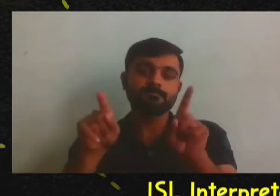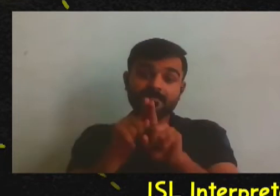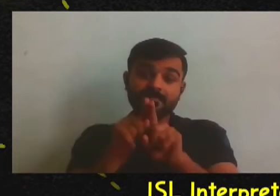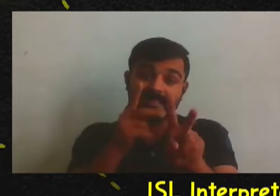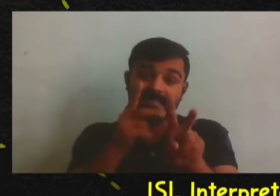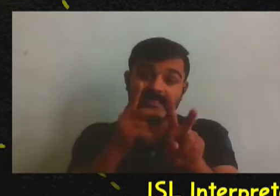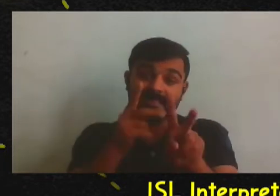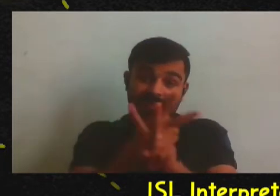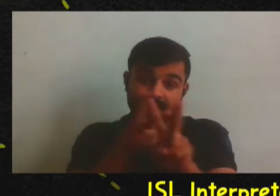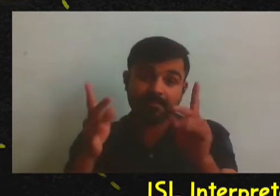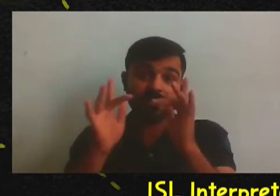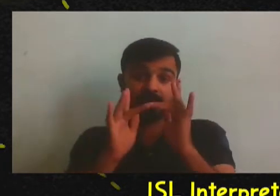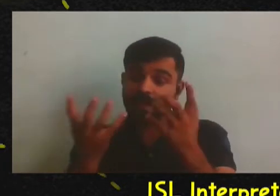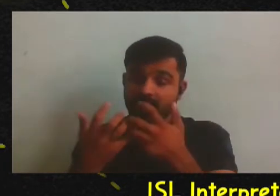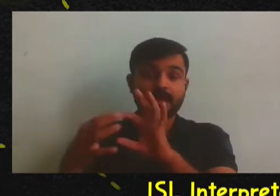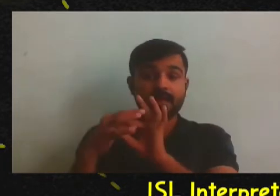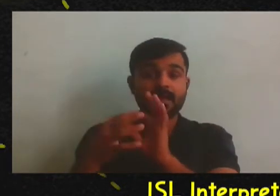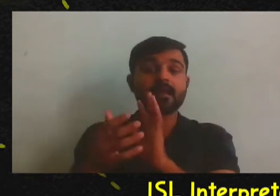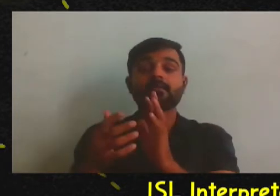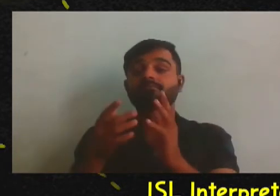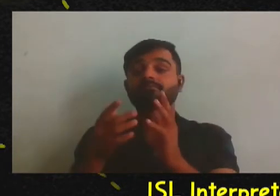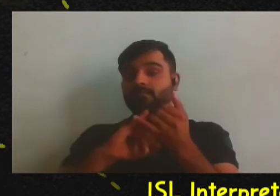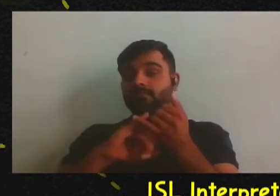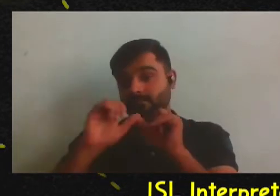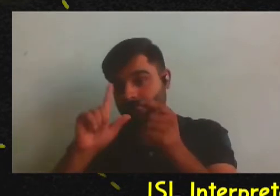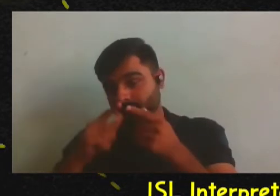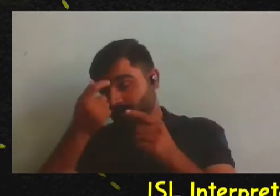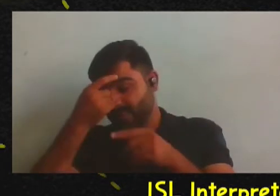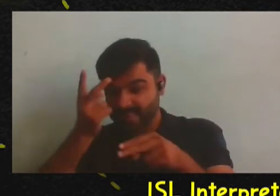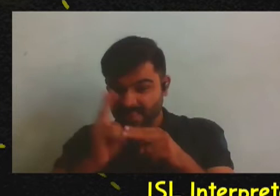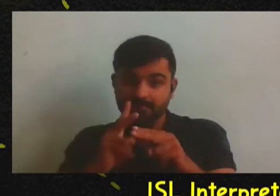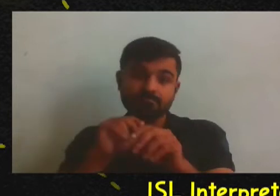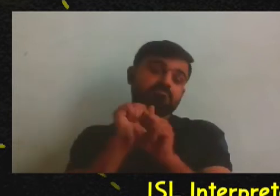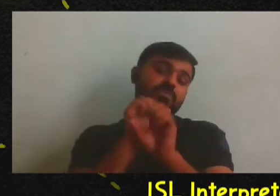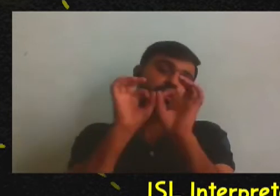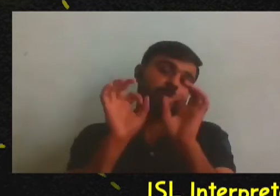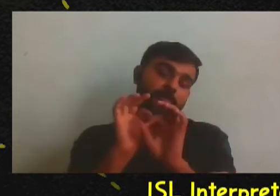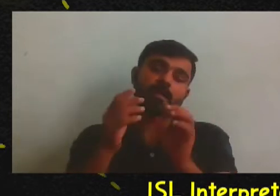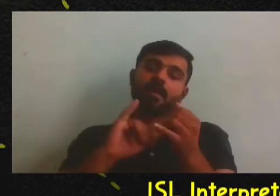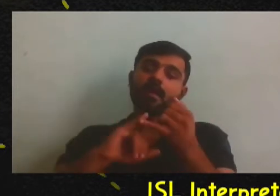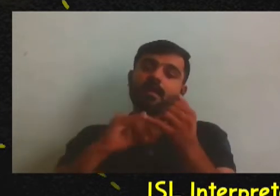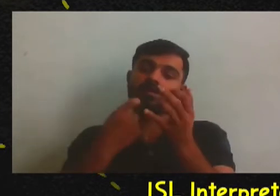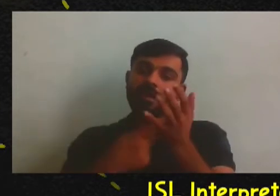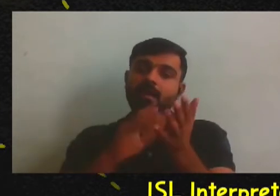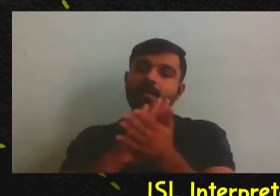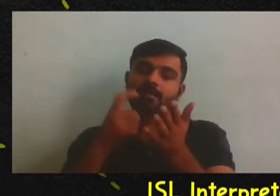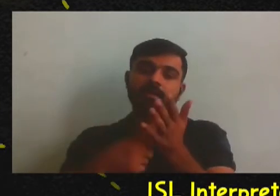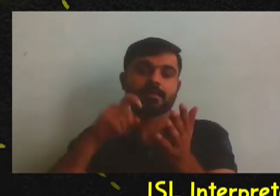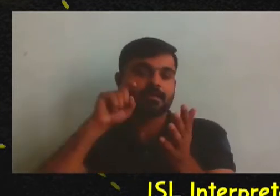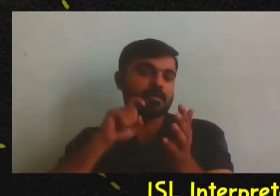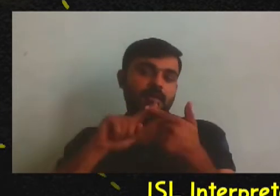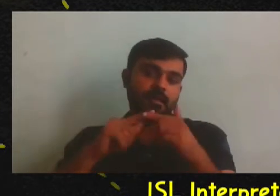online interventions at scale, and particularly in issues that we work on, SRHR, sexuality, education,